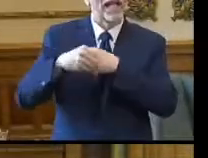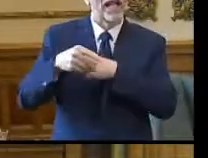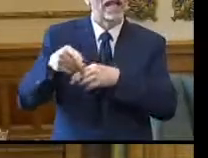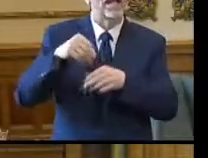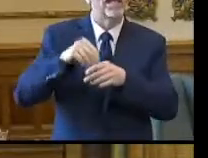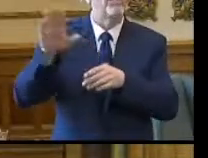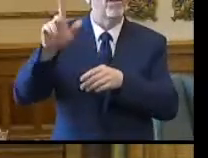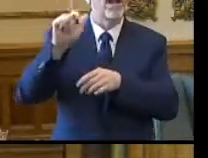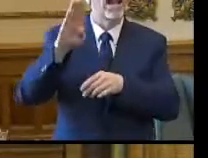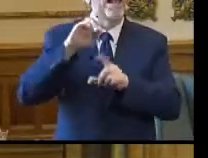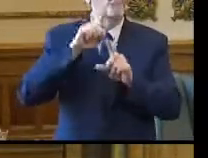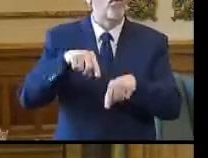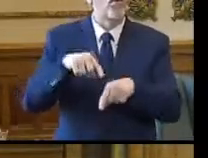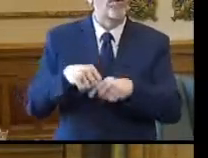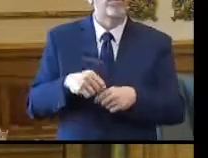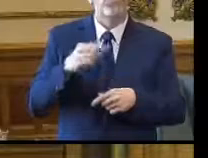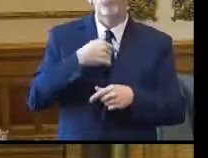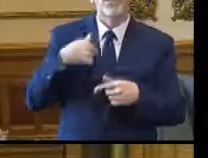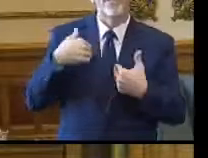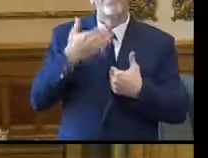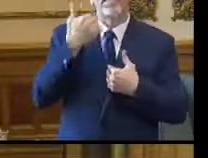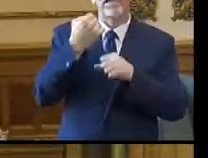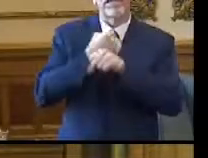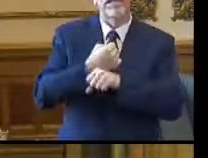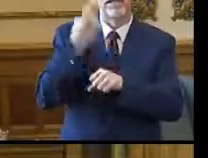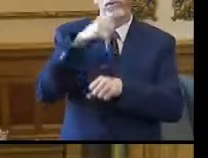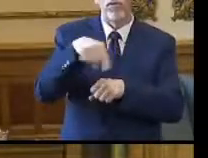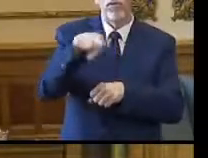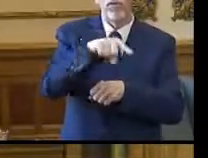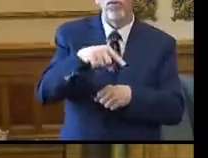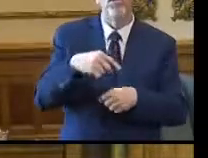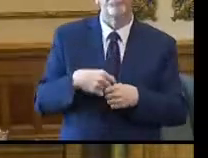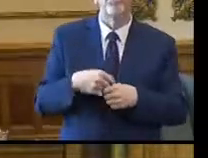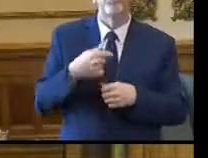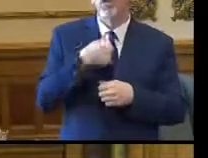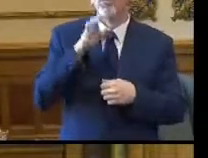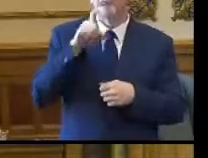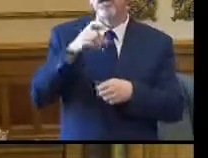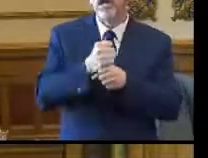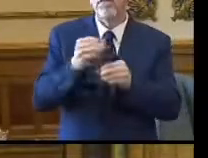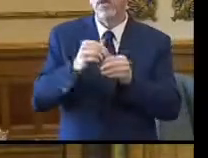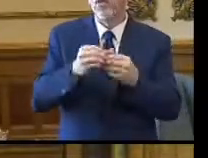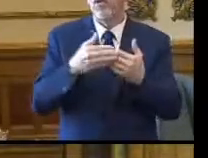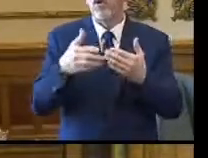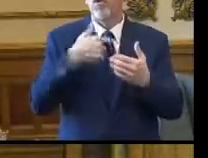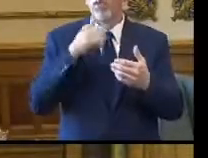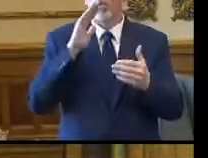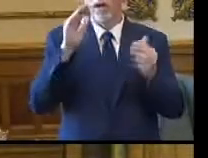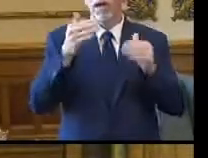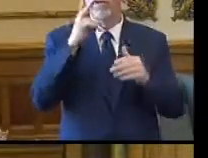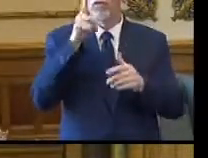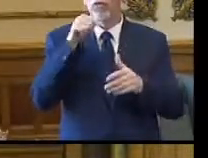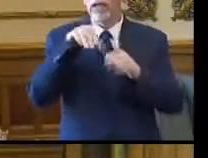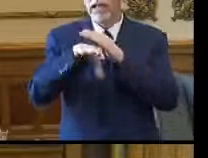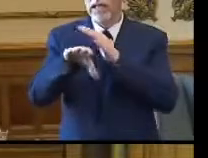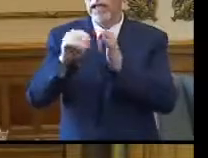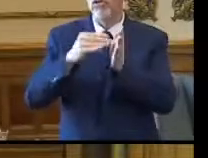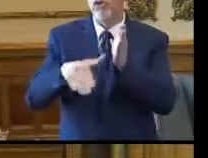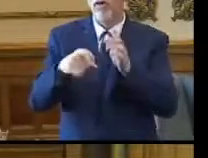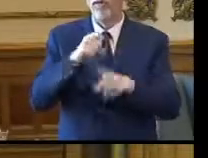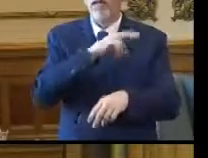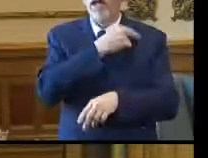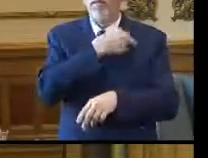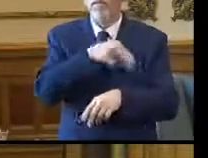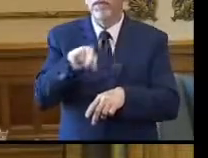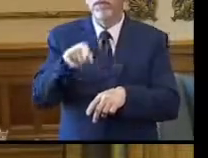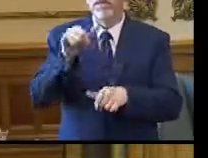the actual lab order so that we will have that information. Now, we'll get more of that as we look at individuals who are admitted and discharged from the hospital.